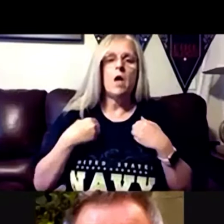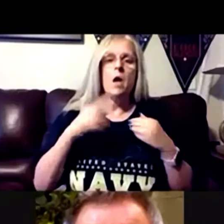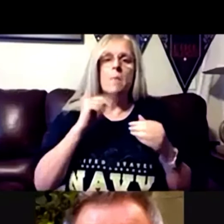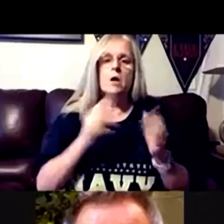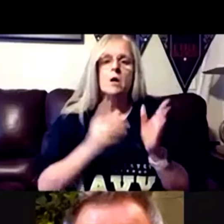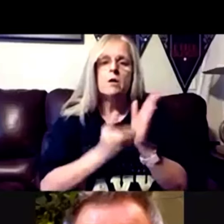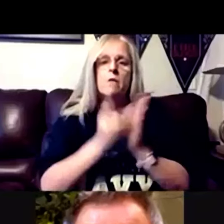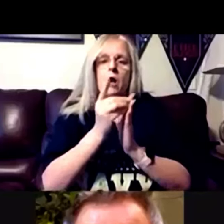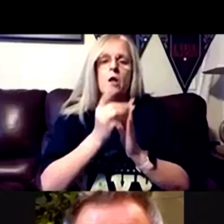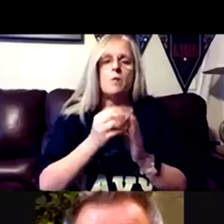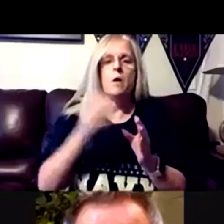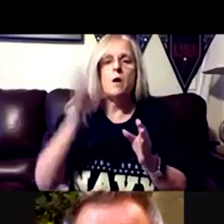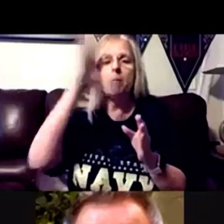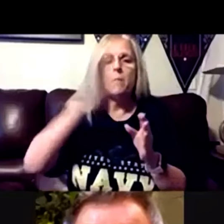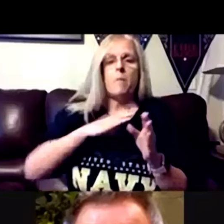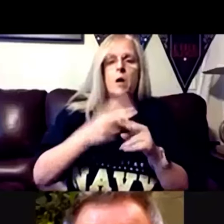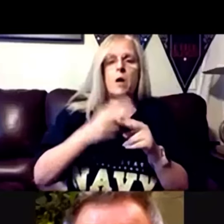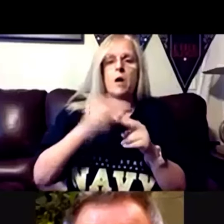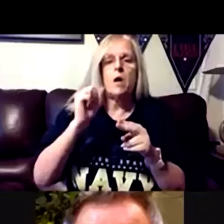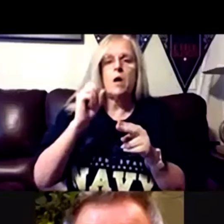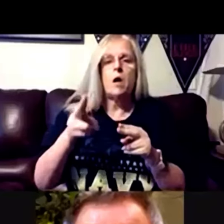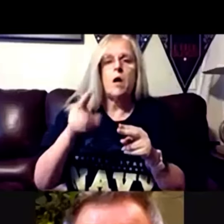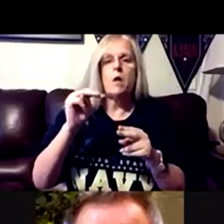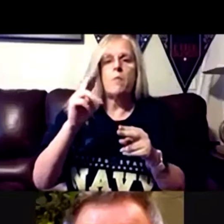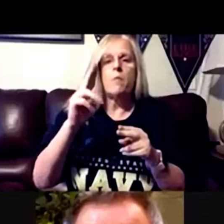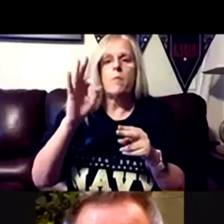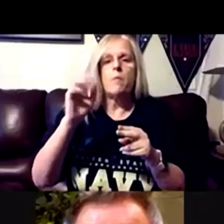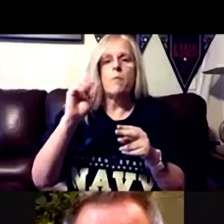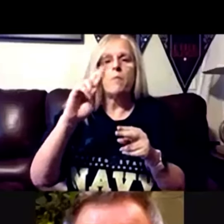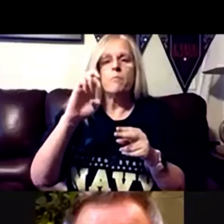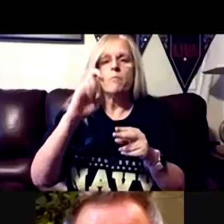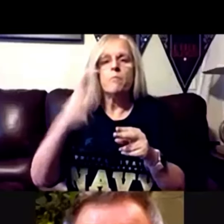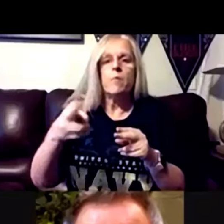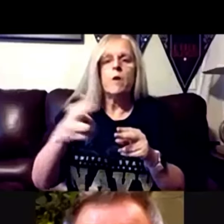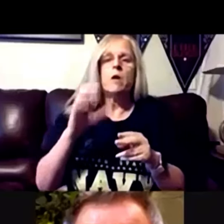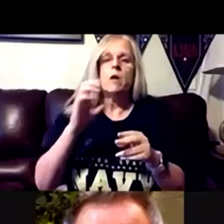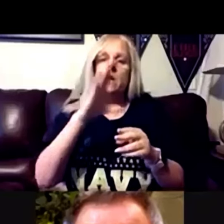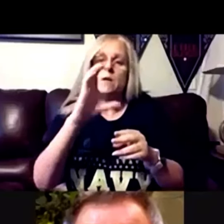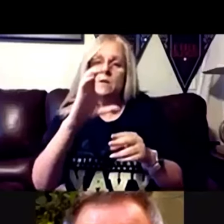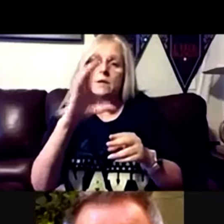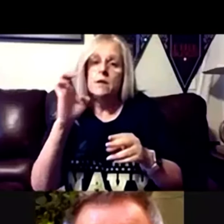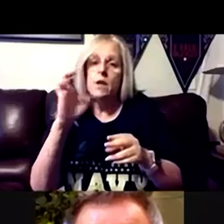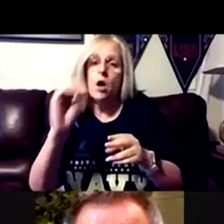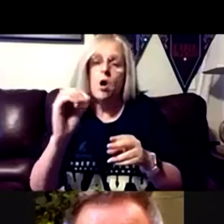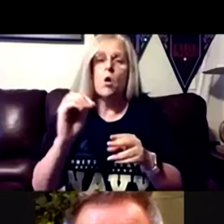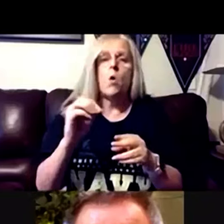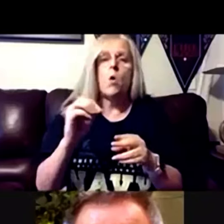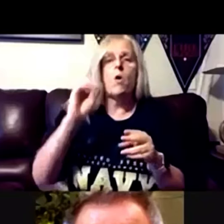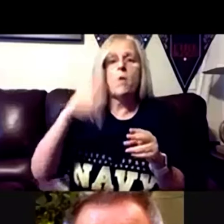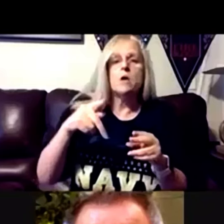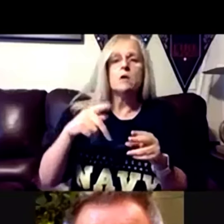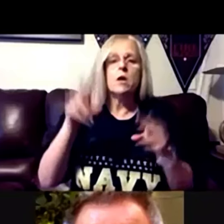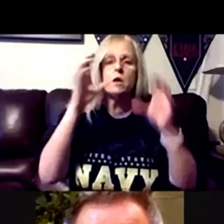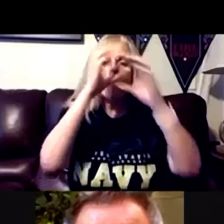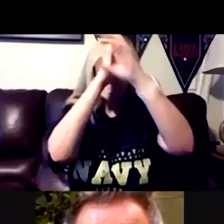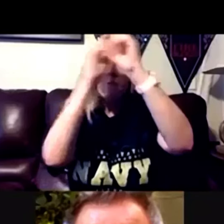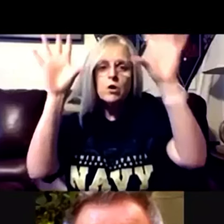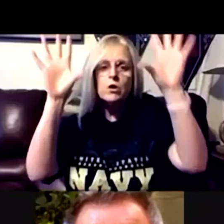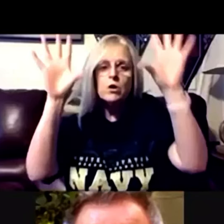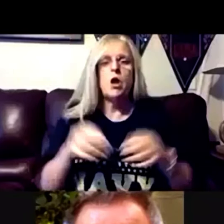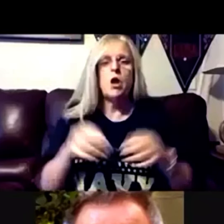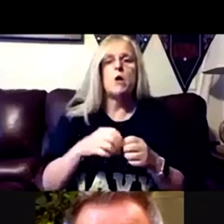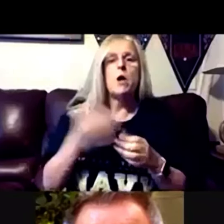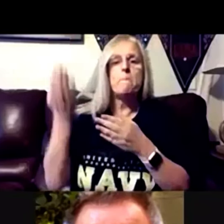a gentleman by the name of Ash Mufareh. Ash Mufareh is the CEO of ONPASSIVE. He is the visionary. He is the brain trust